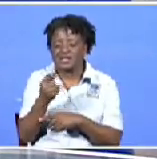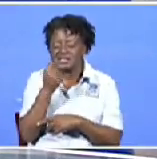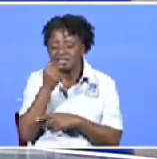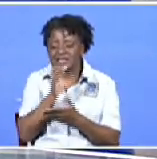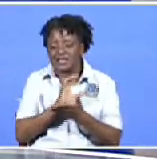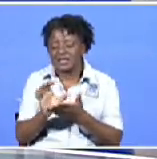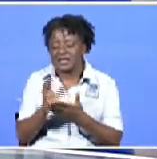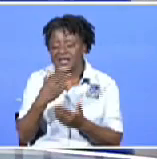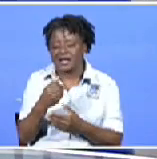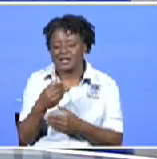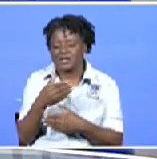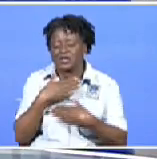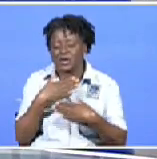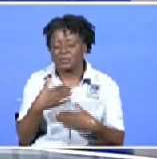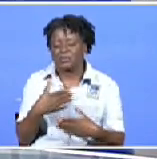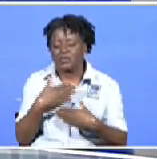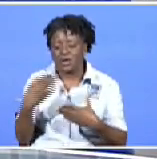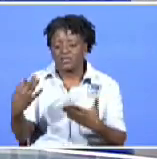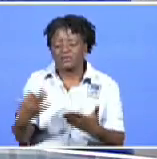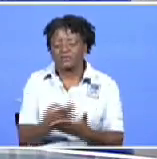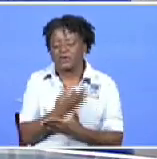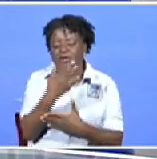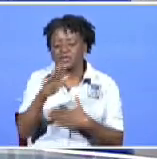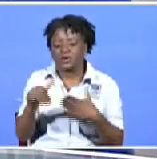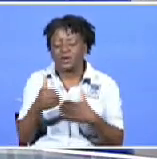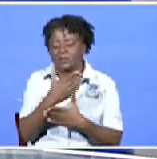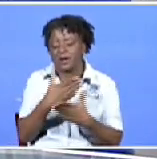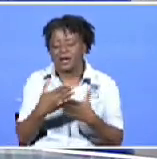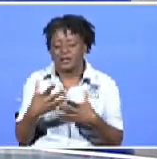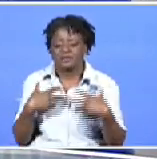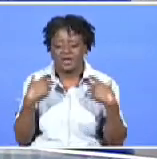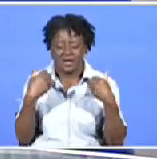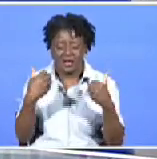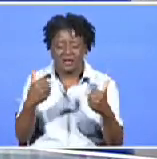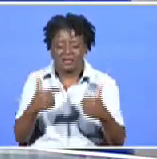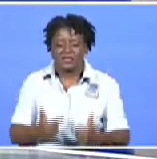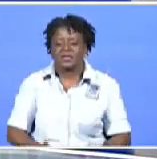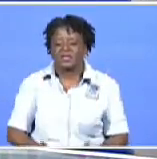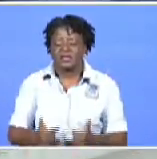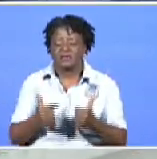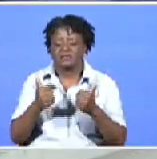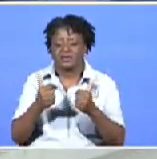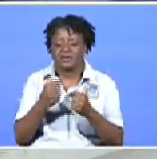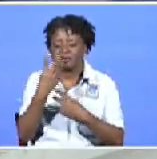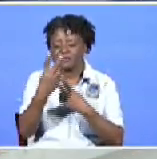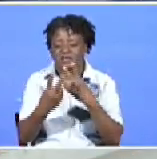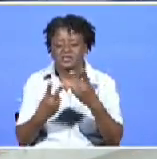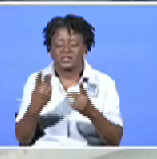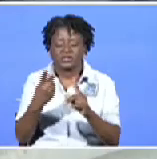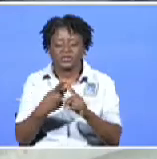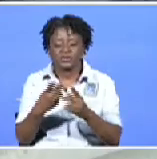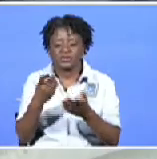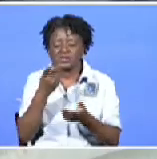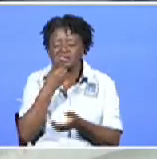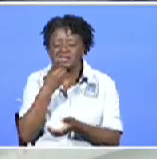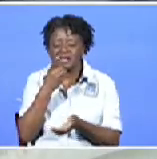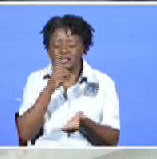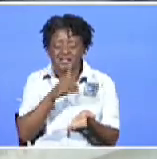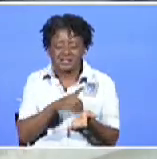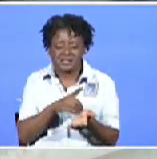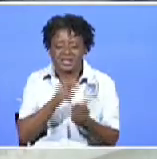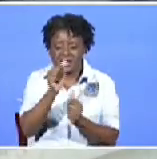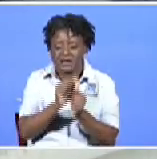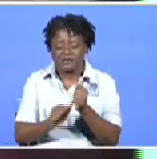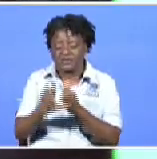as Crystal Darling tells us, it's all a part of healthy living. A visit to the dentist every 6 months is